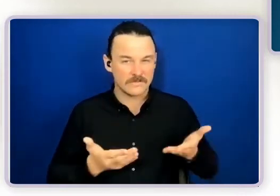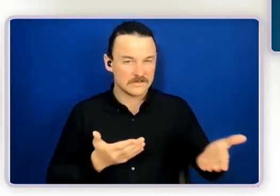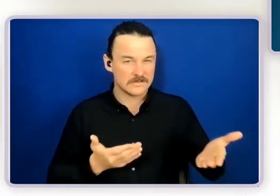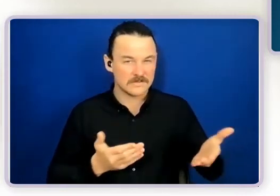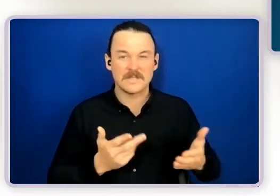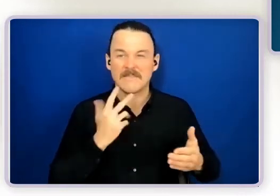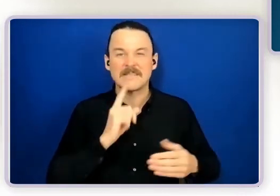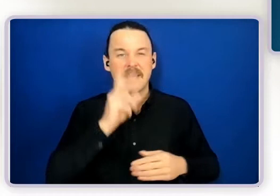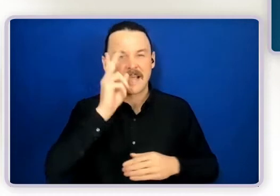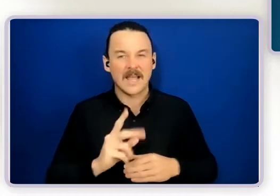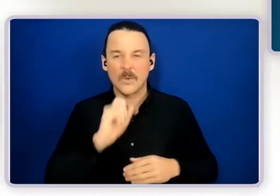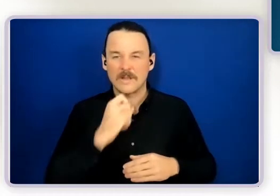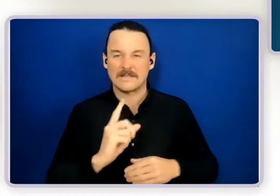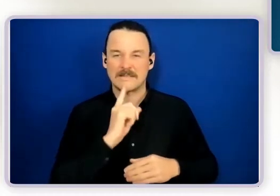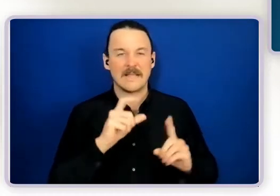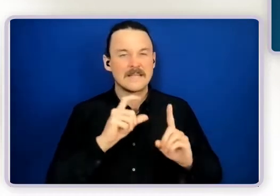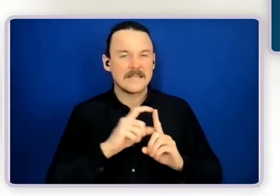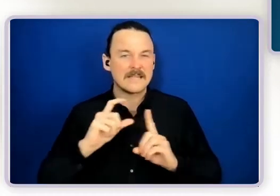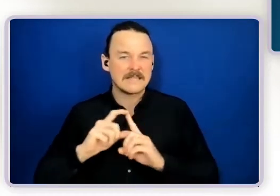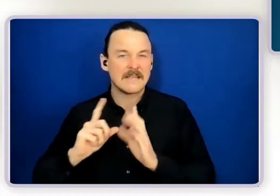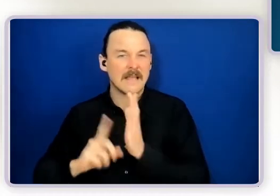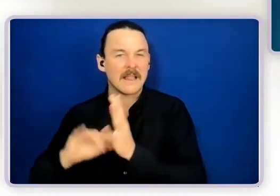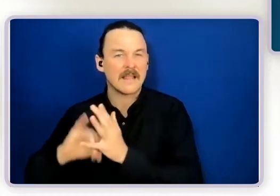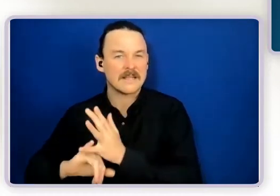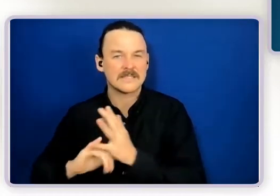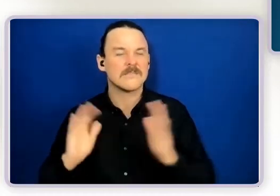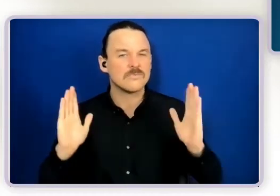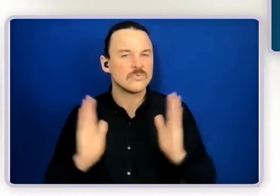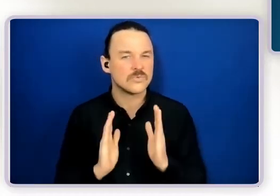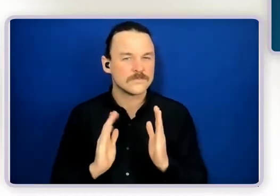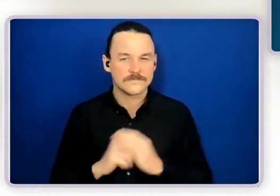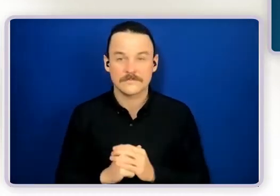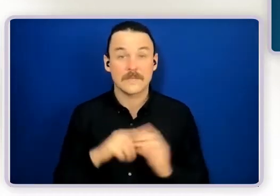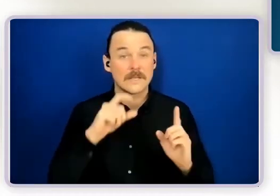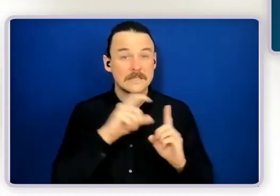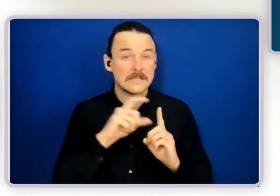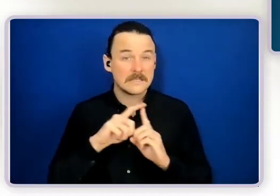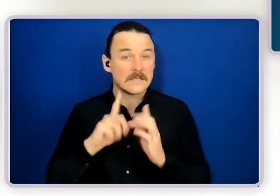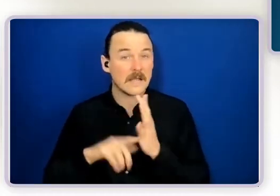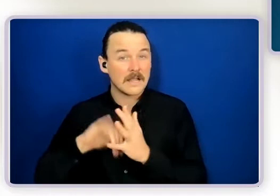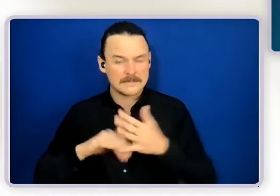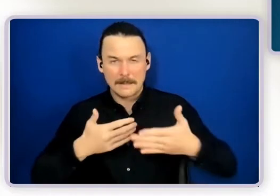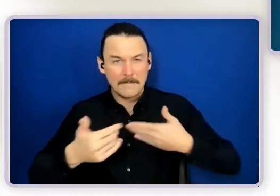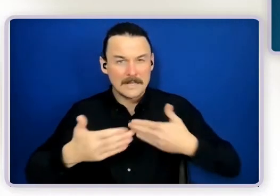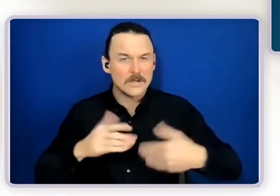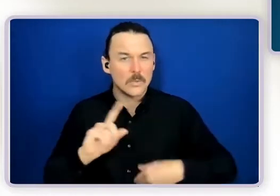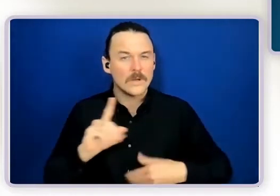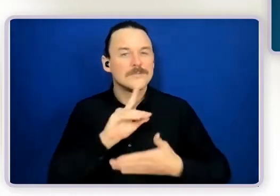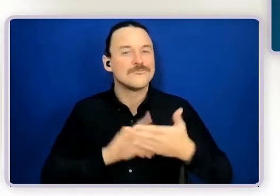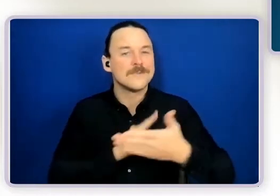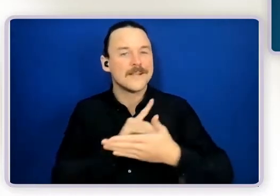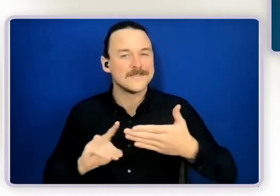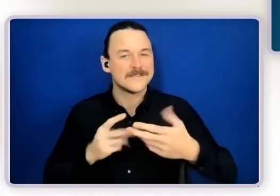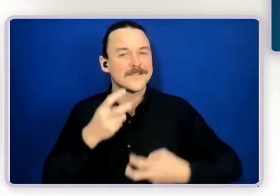to DDLS, we deal with discrimination issues, which can include people with disabilities